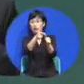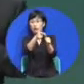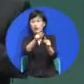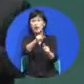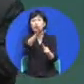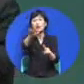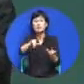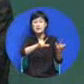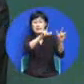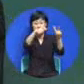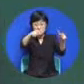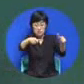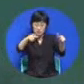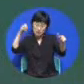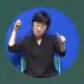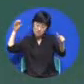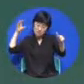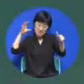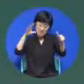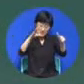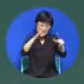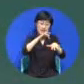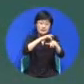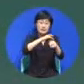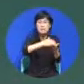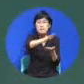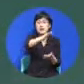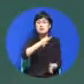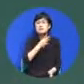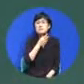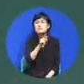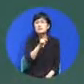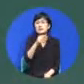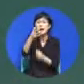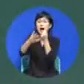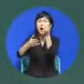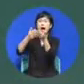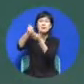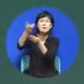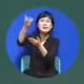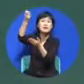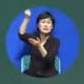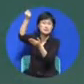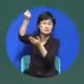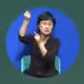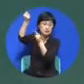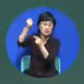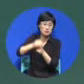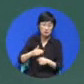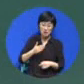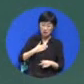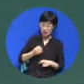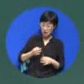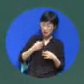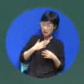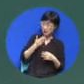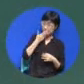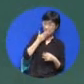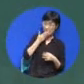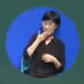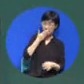level and God's standard is that he wants to use you to shine the light of Christ in your field. We cannot do